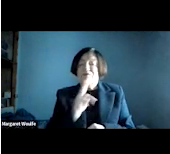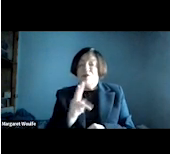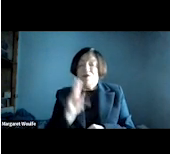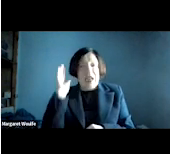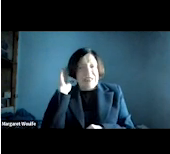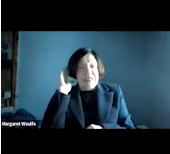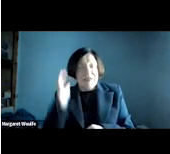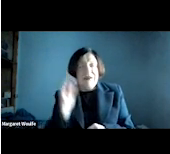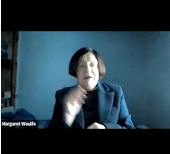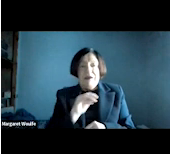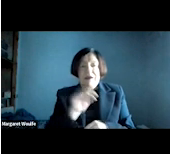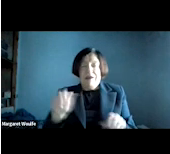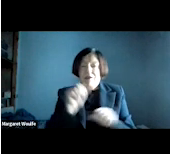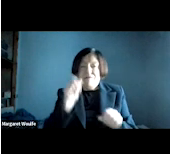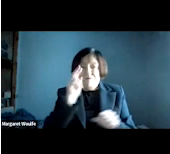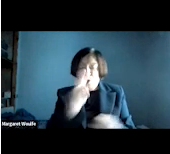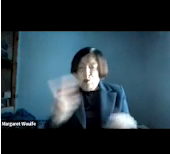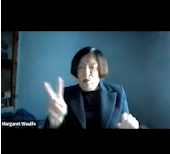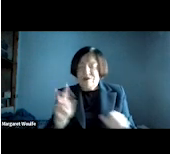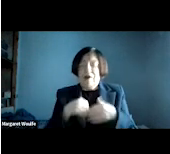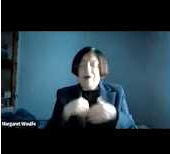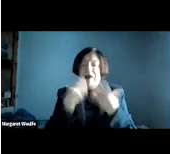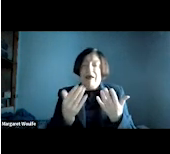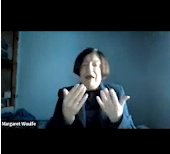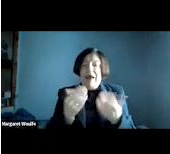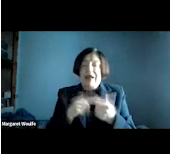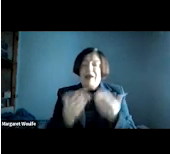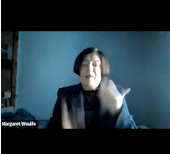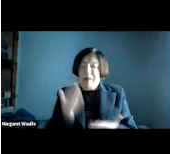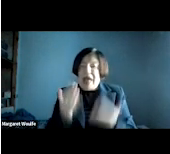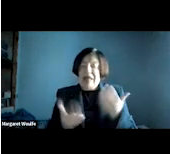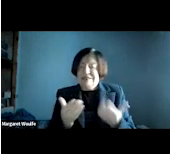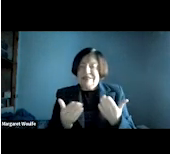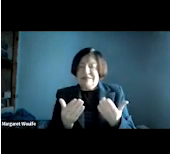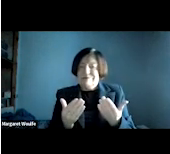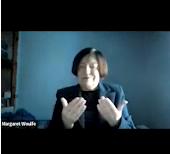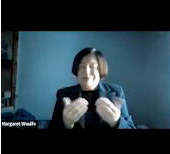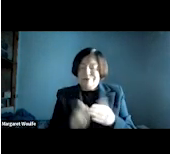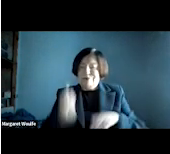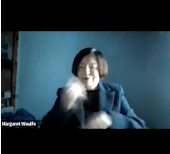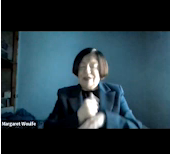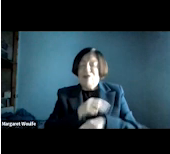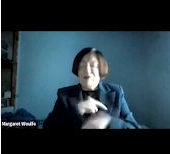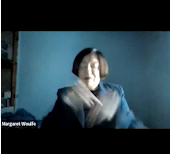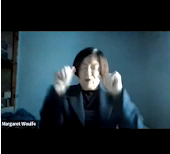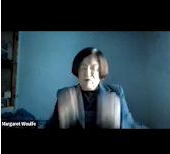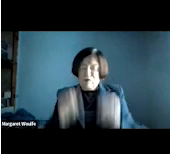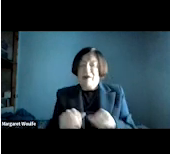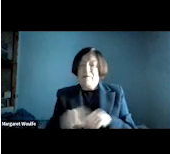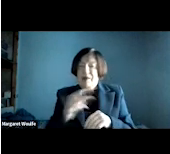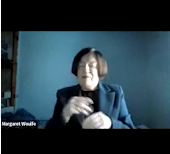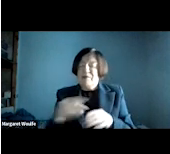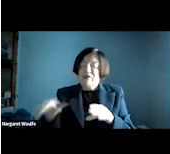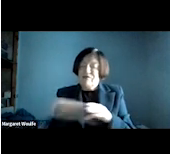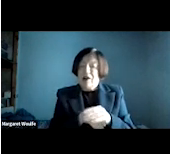to, opinions are listened to, and a balance is really struck. So it is about consensus and bringing people on board and